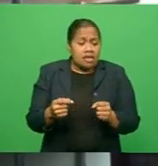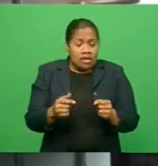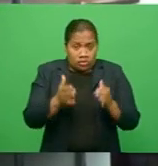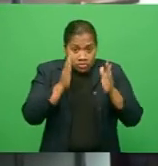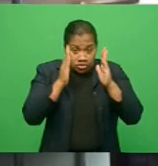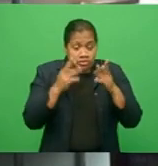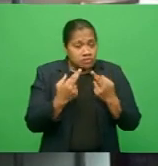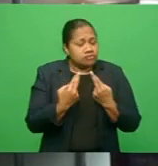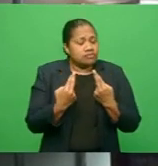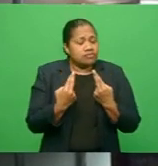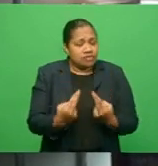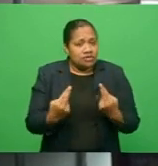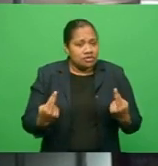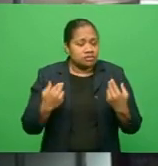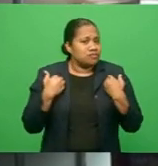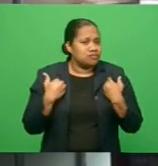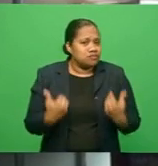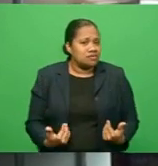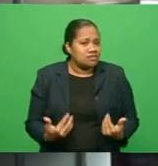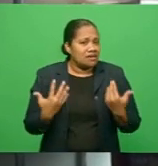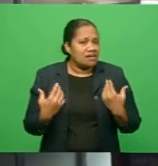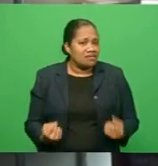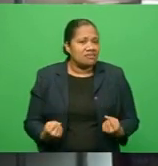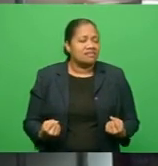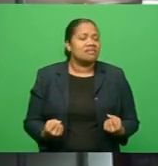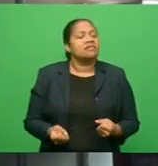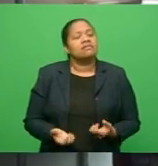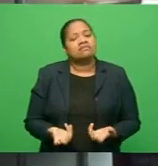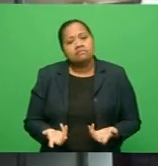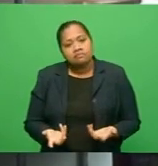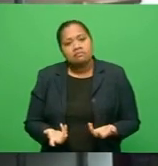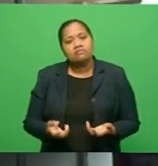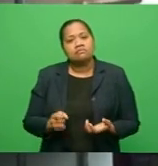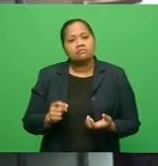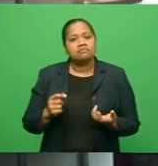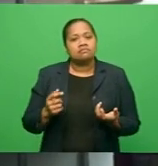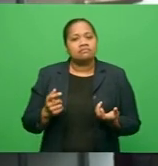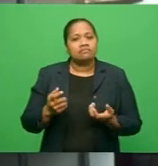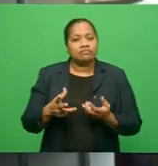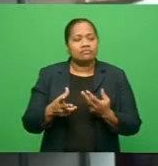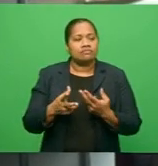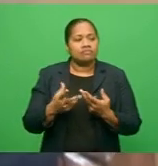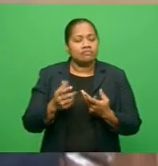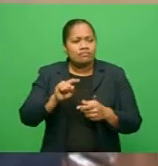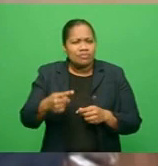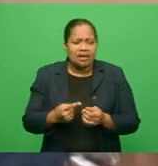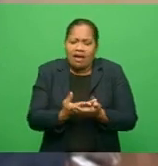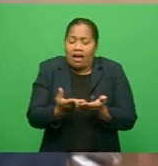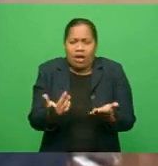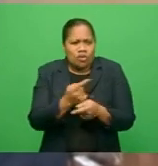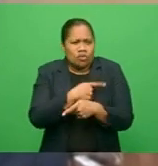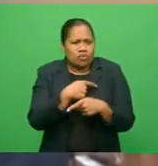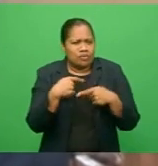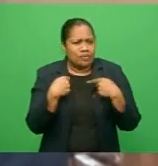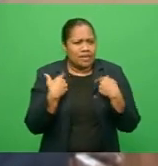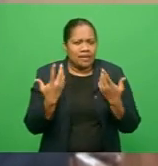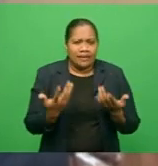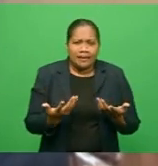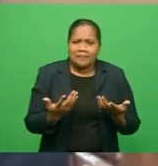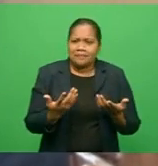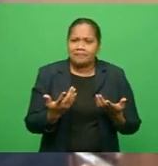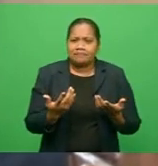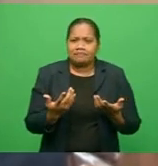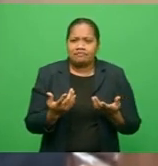natural resources, the land, the seas, with all its resources. But how we manage it and how we can turn